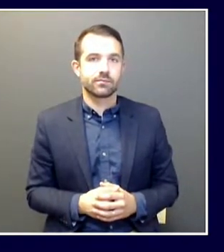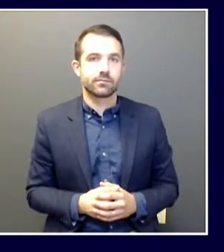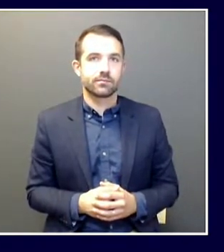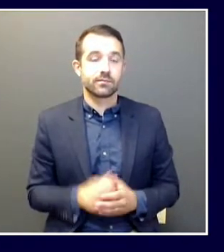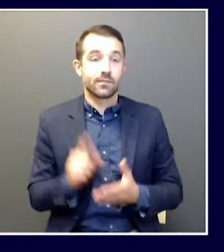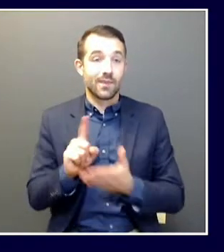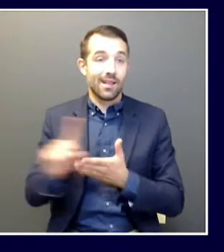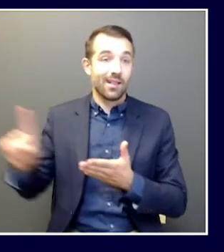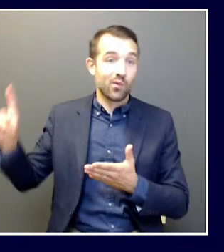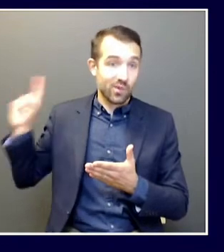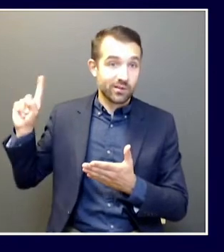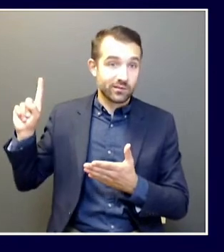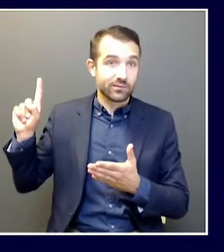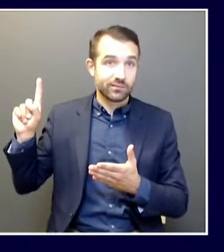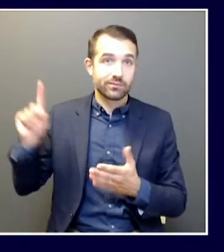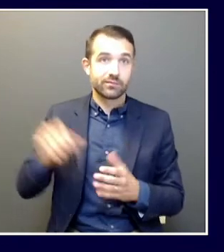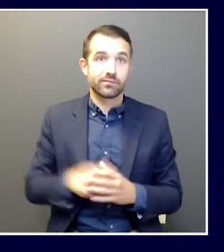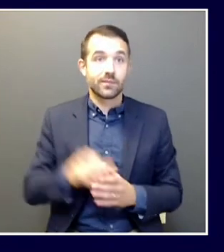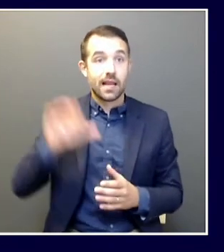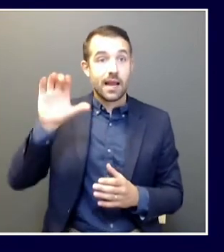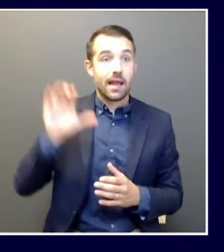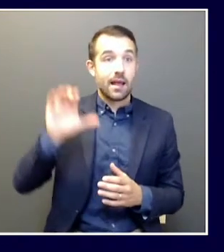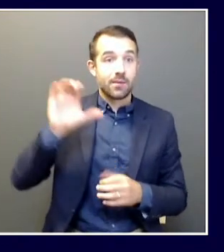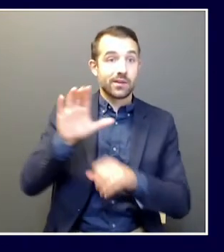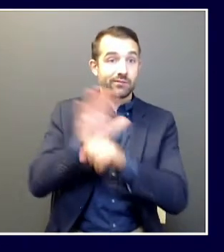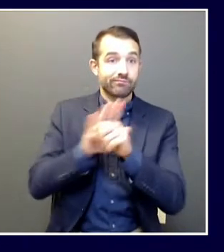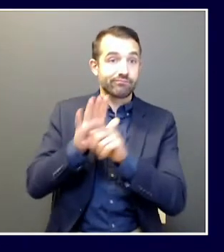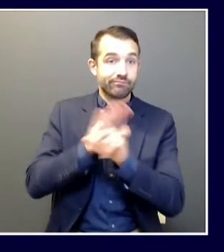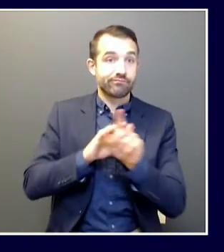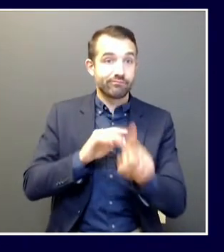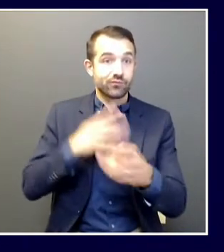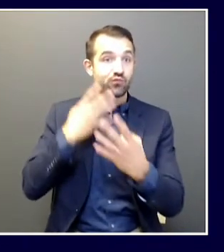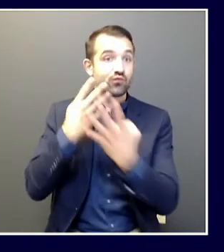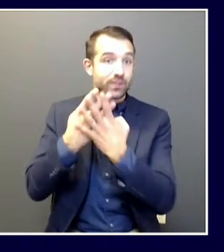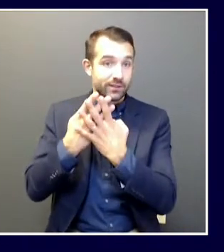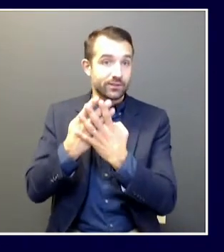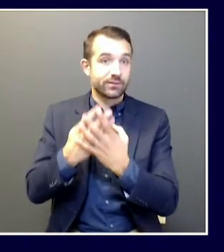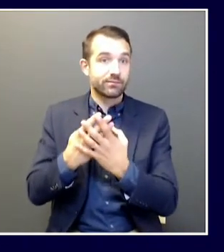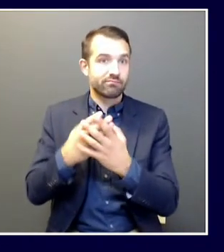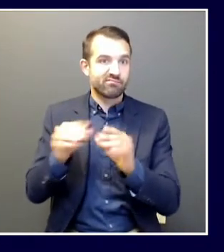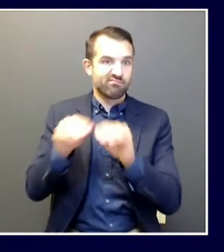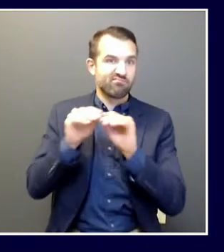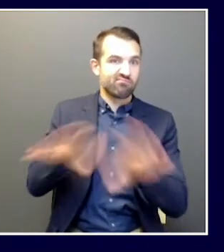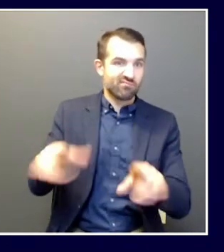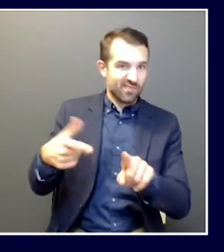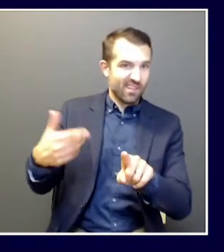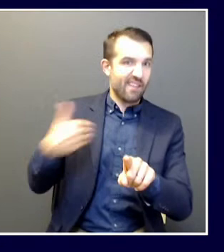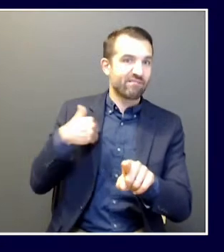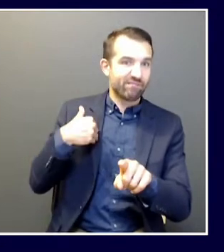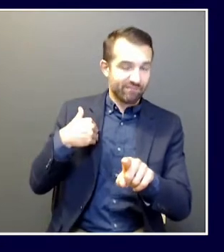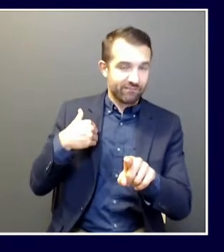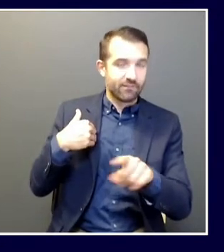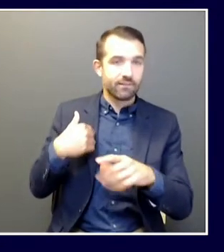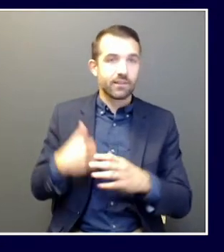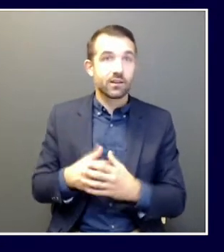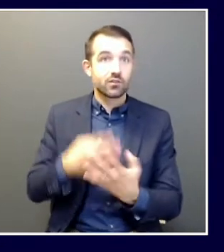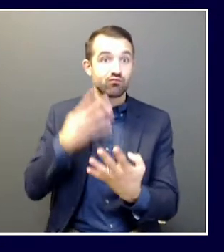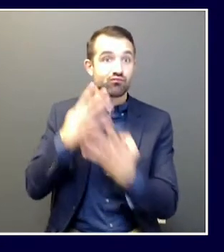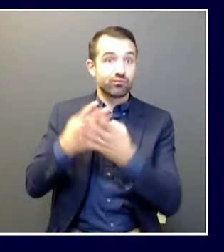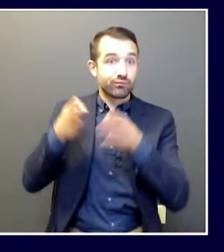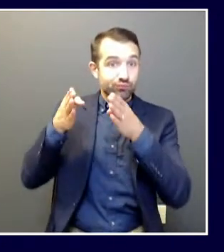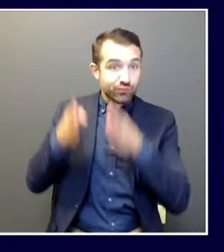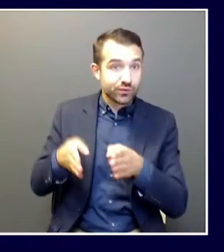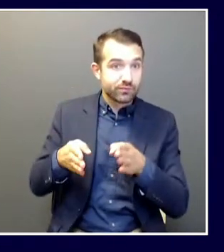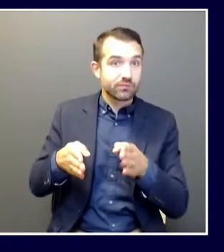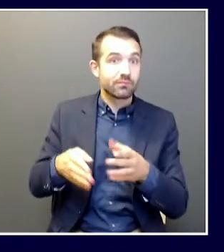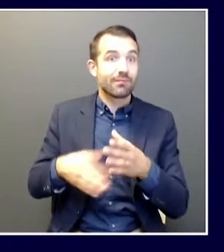at Cumberland County Jail, it was reported that the vaccine rate for staff and inmates at the jail was about 50%, which is pretty far below